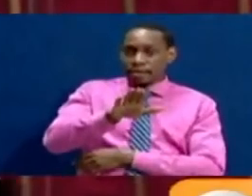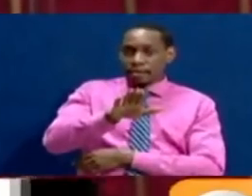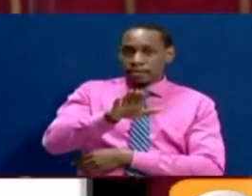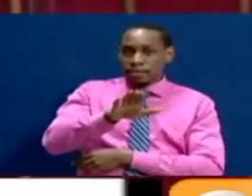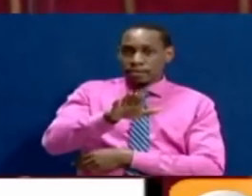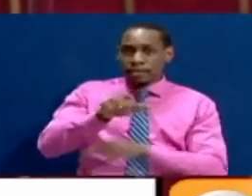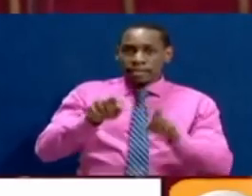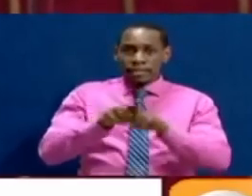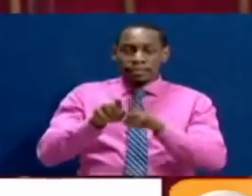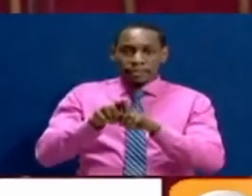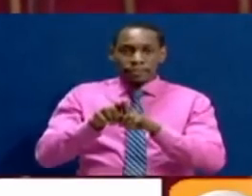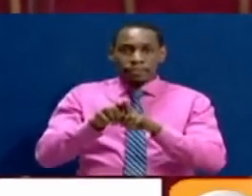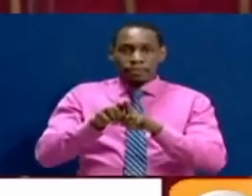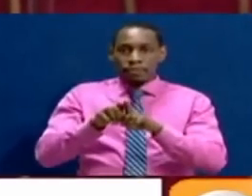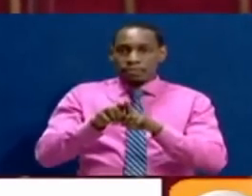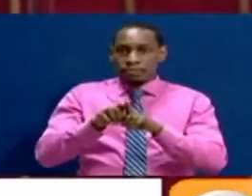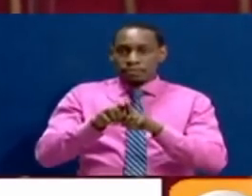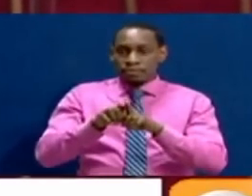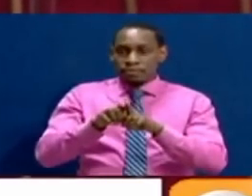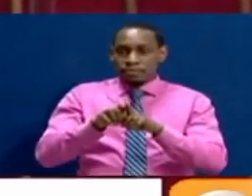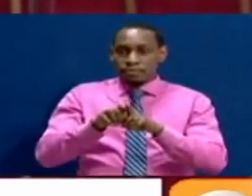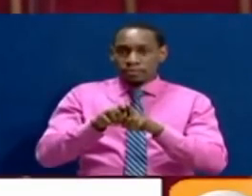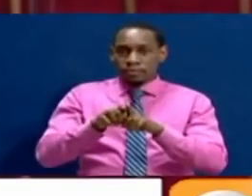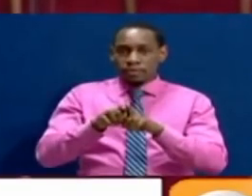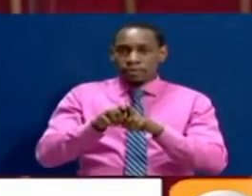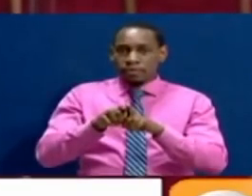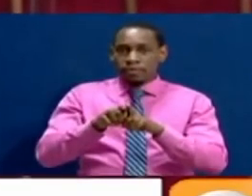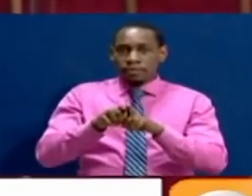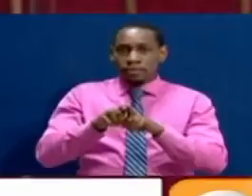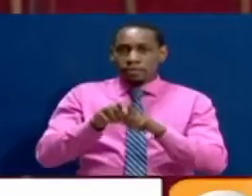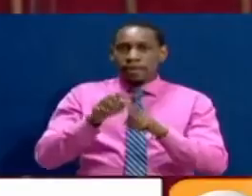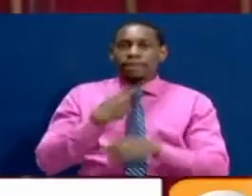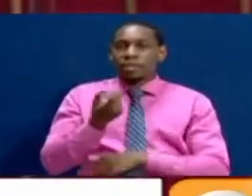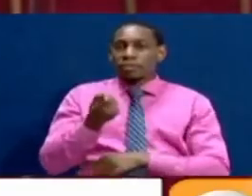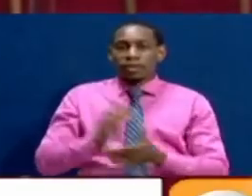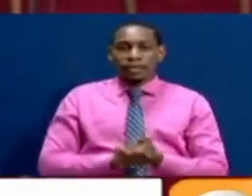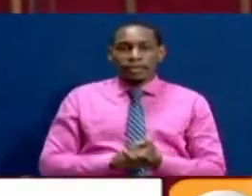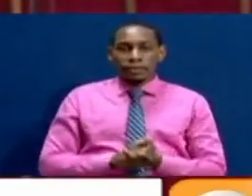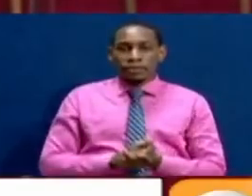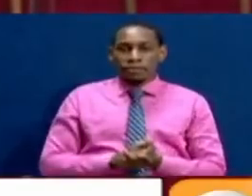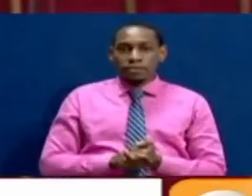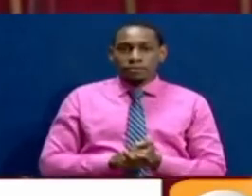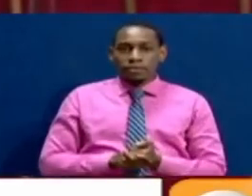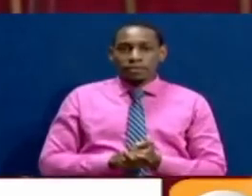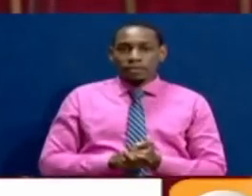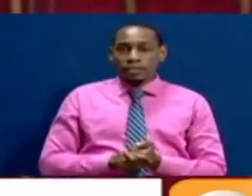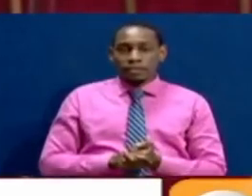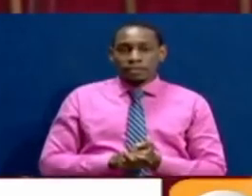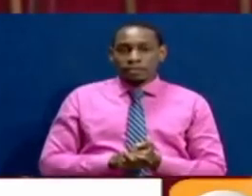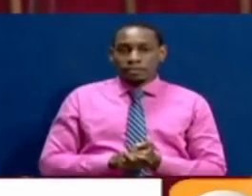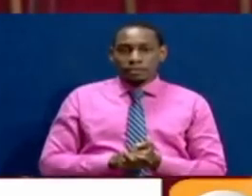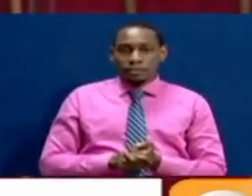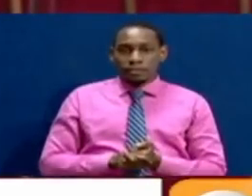tell their constituents, Mr. Speaker. They will tell their electors, Mr. Speaker, sir, that with Mr. Sonko out, Mr. Speaker,